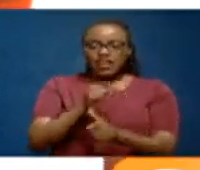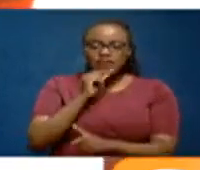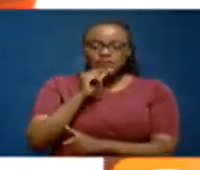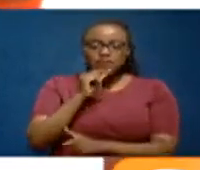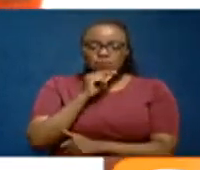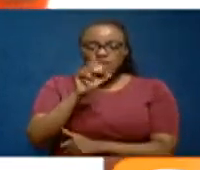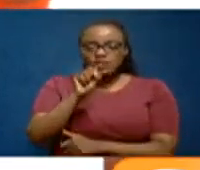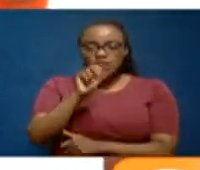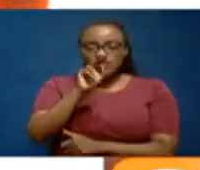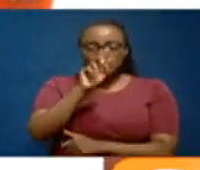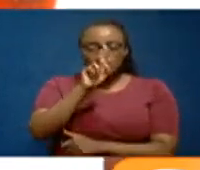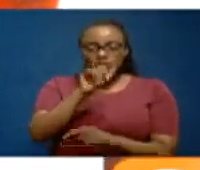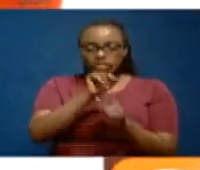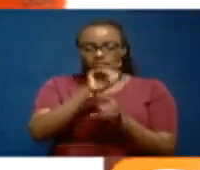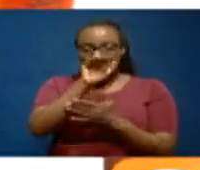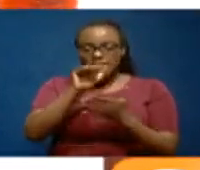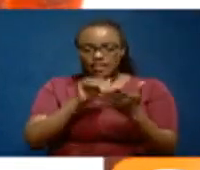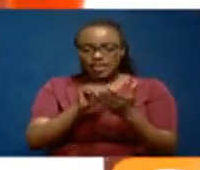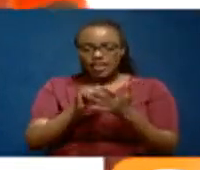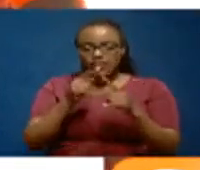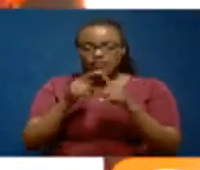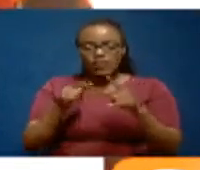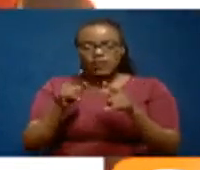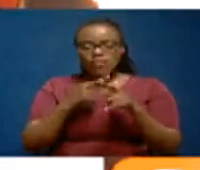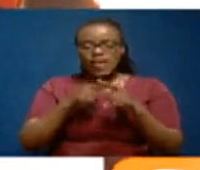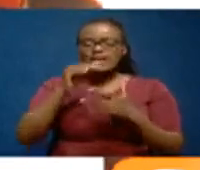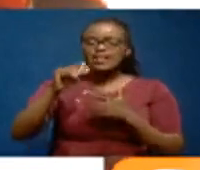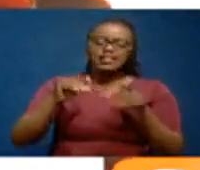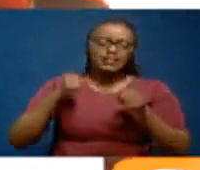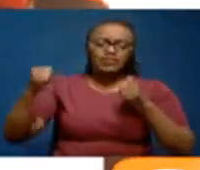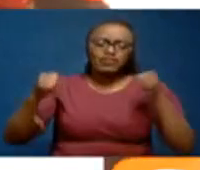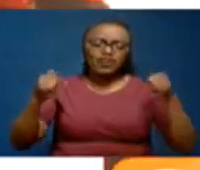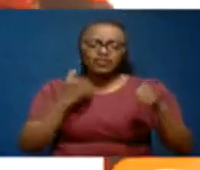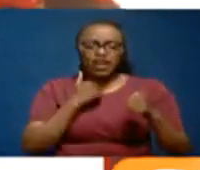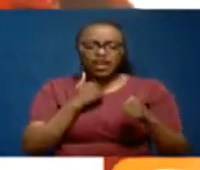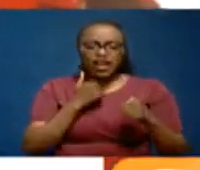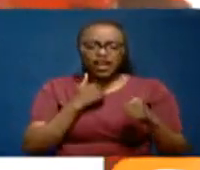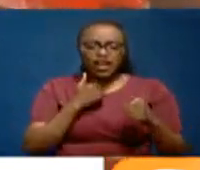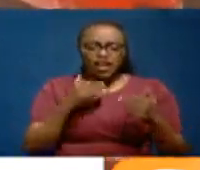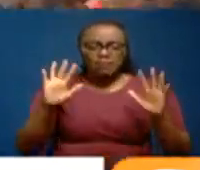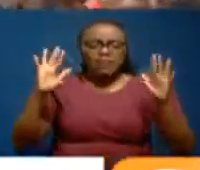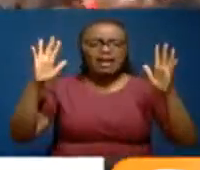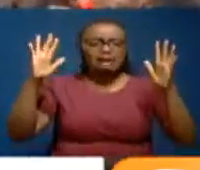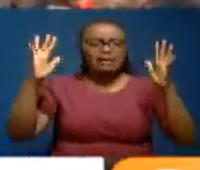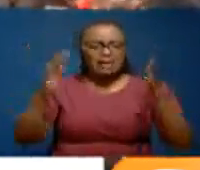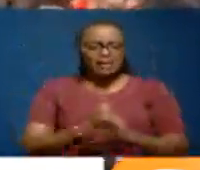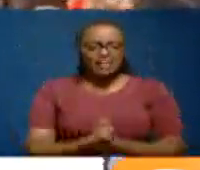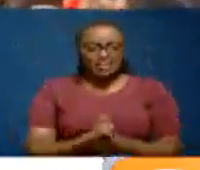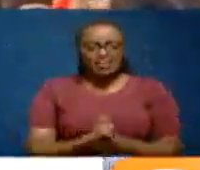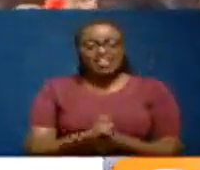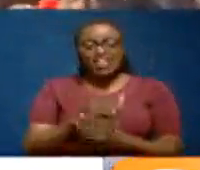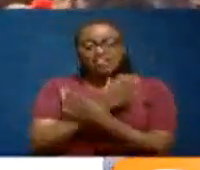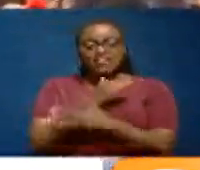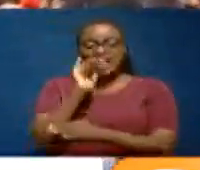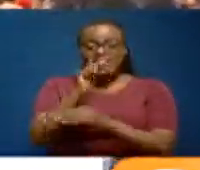Sudi Ruto, katikati wetagula upad na katiti masika na shangilia. Odinga allies call